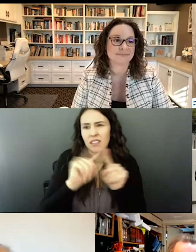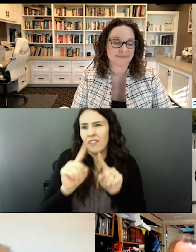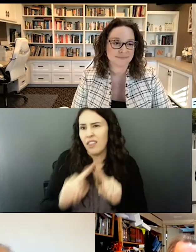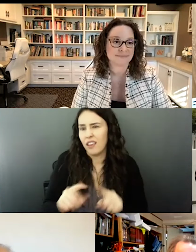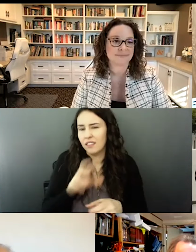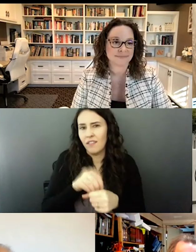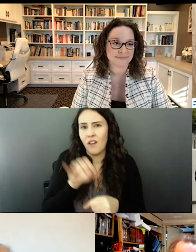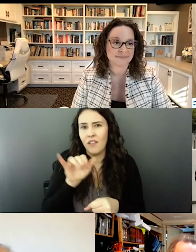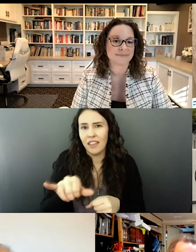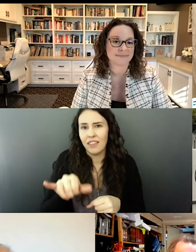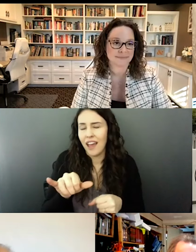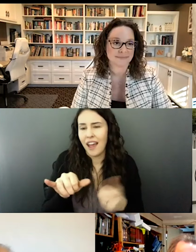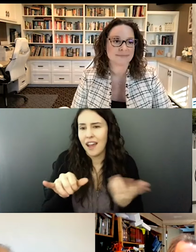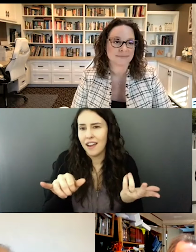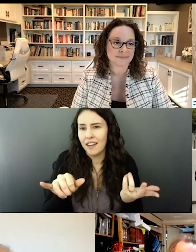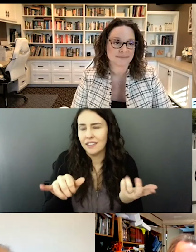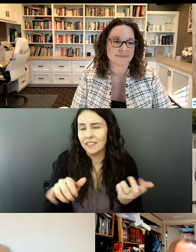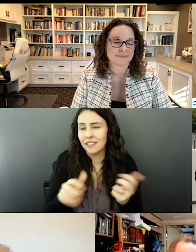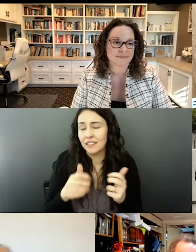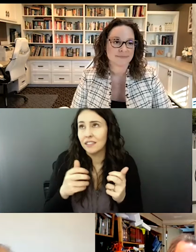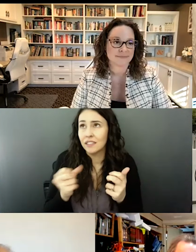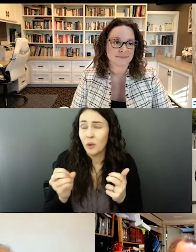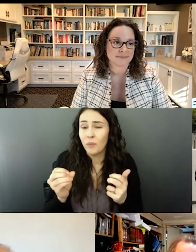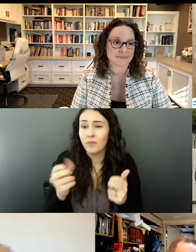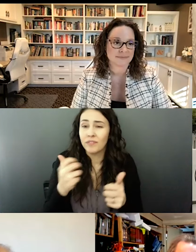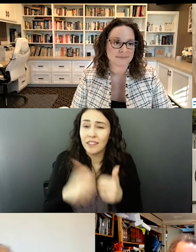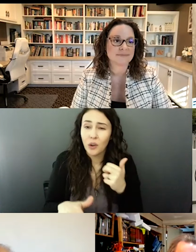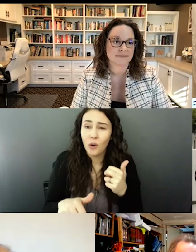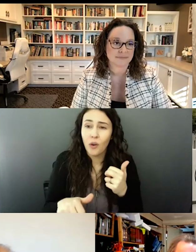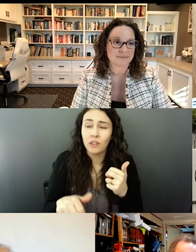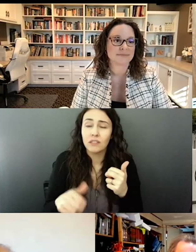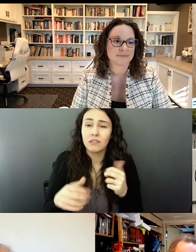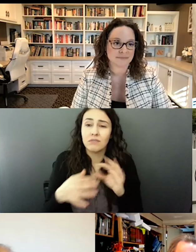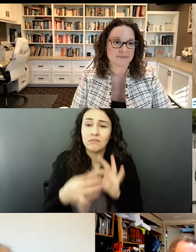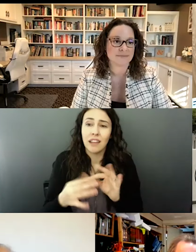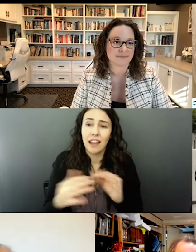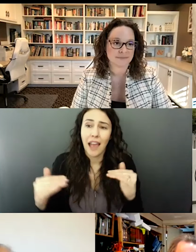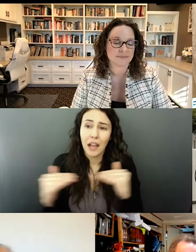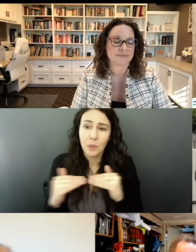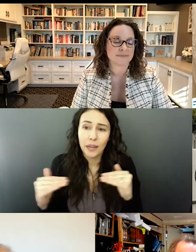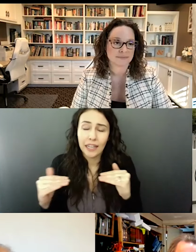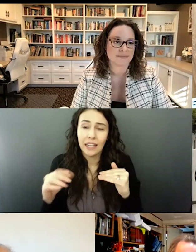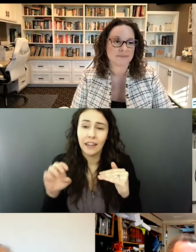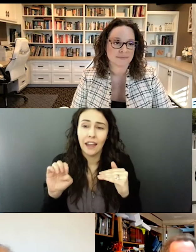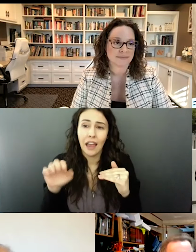just so difficult for as far as equity and just understanding